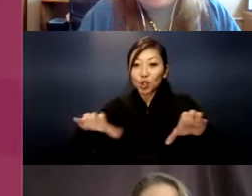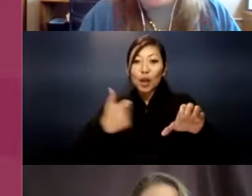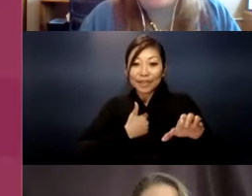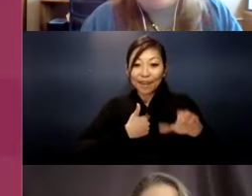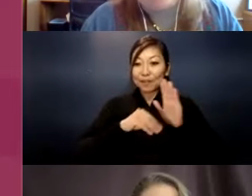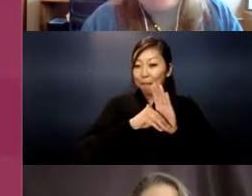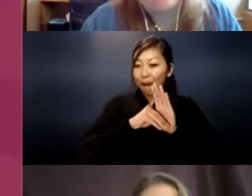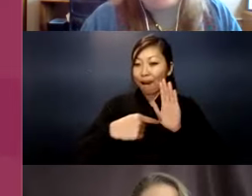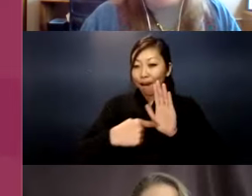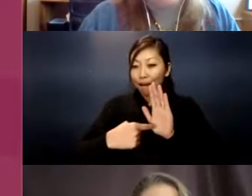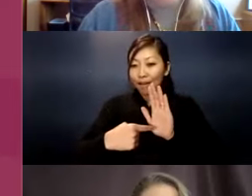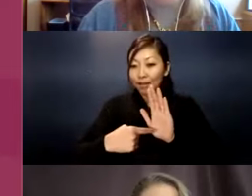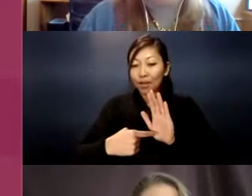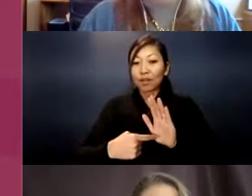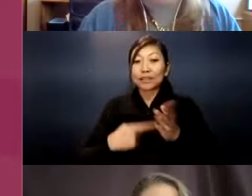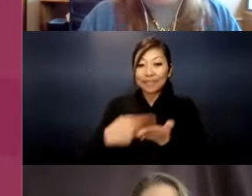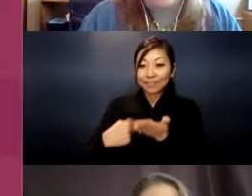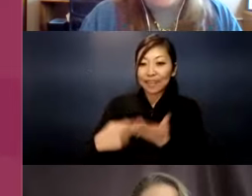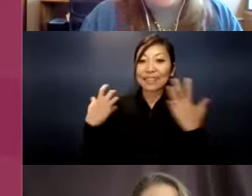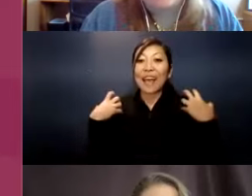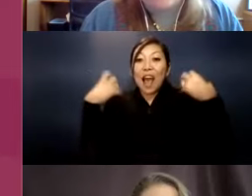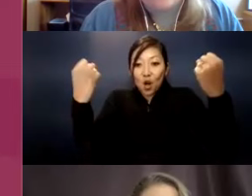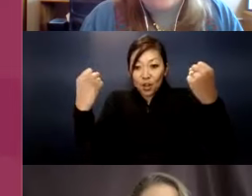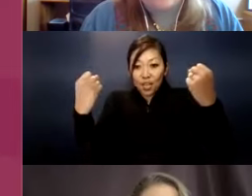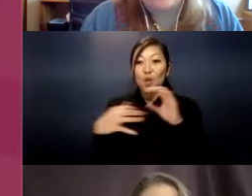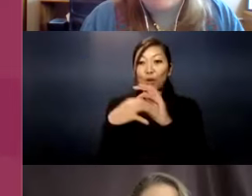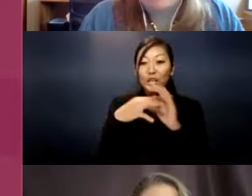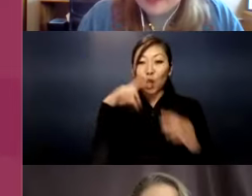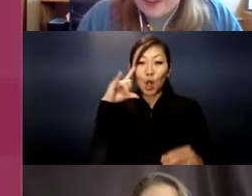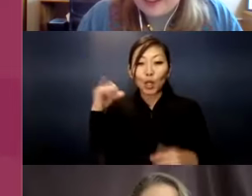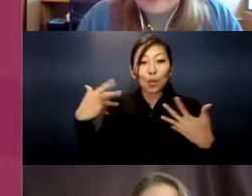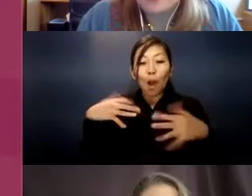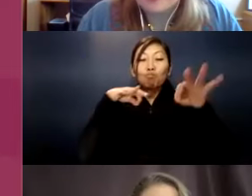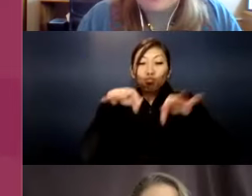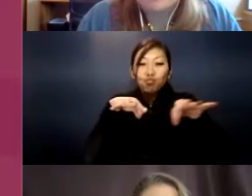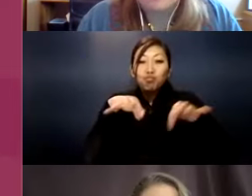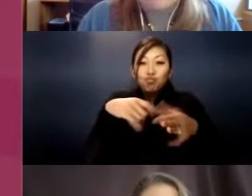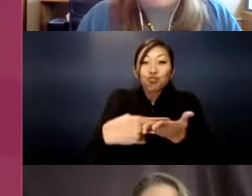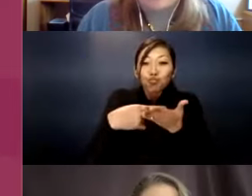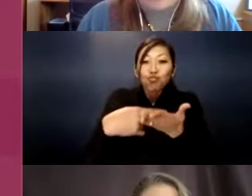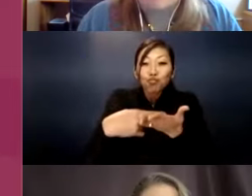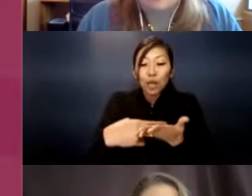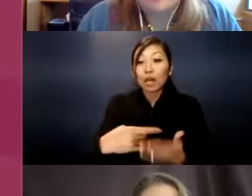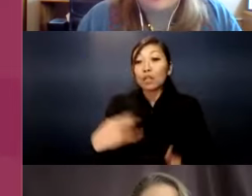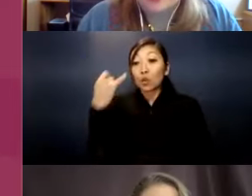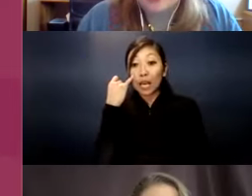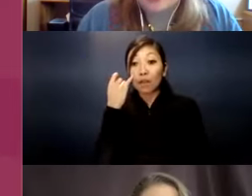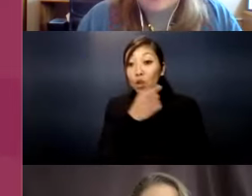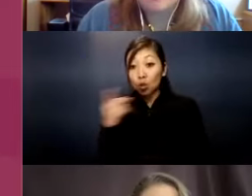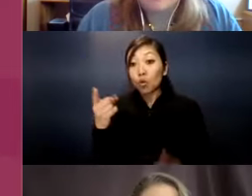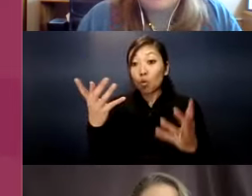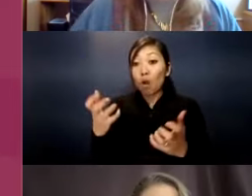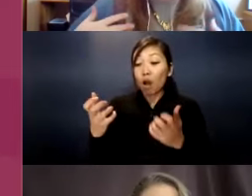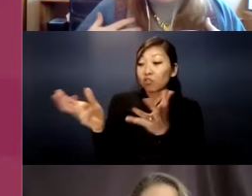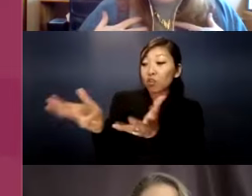healthy relationship dynamics. So we need to, if we're going to talk to young people about how to have a healthy